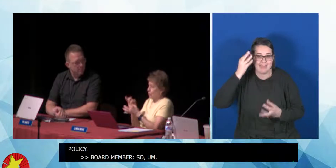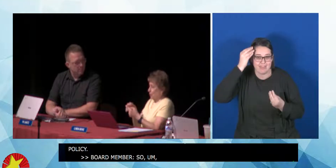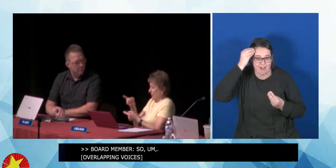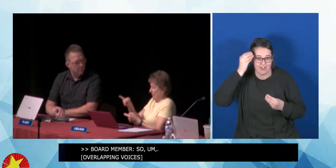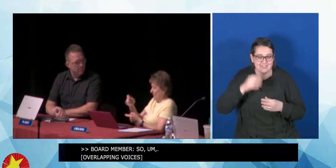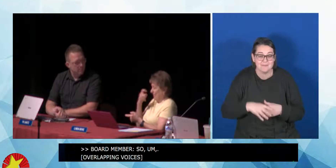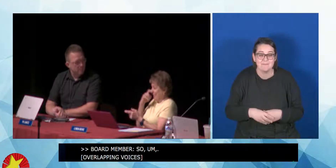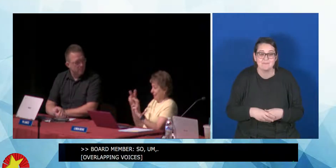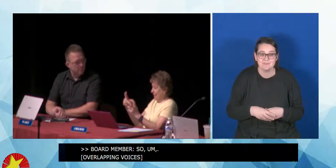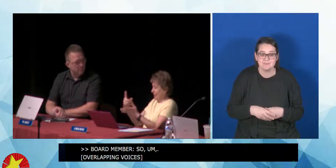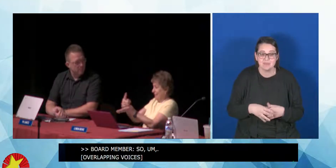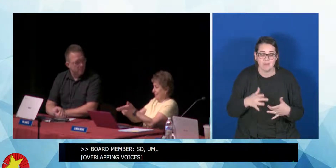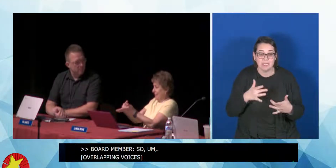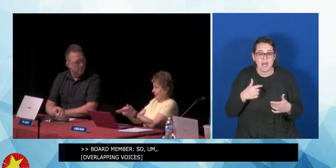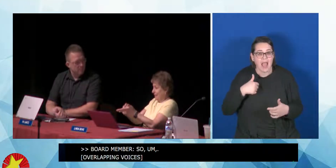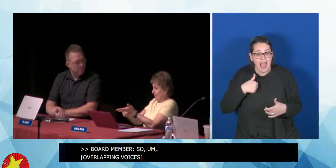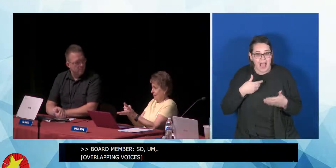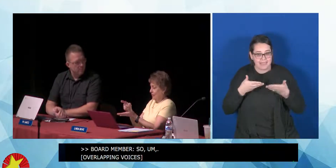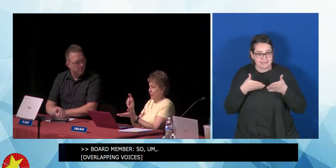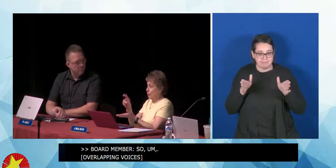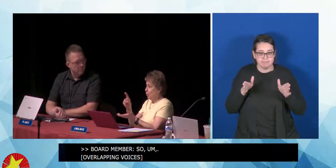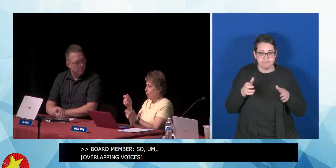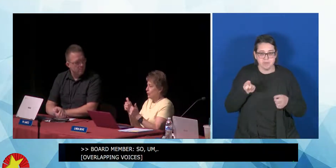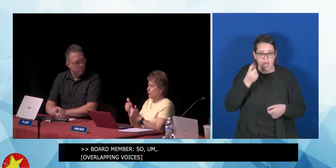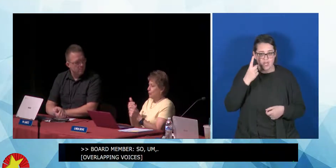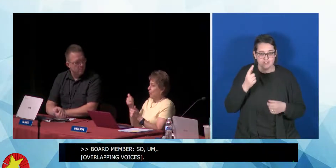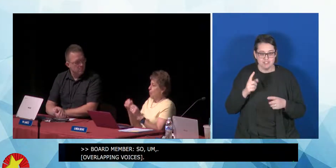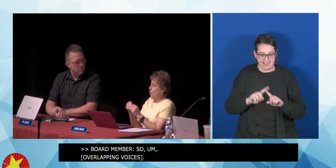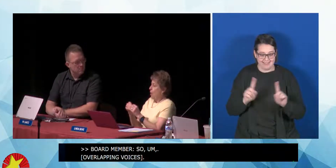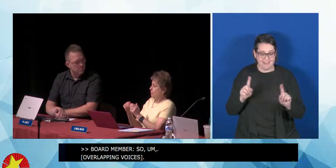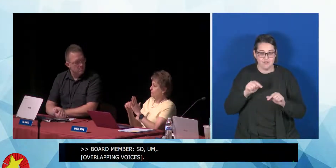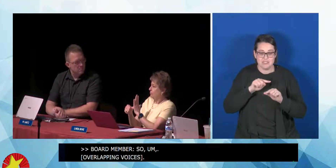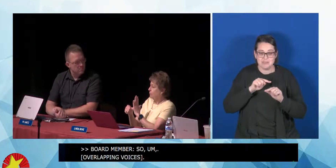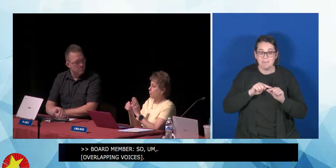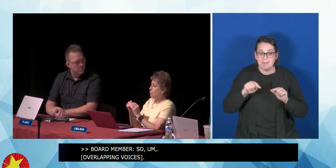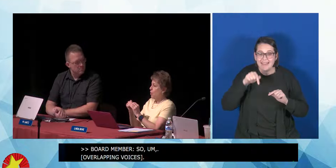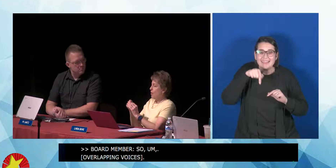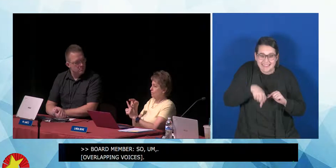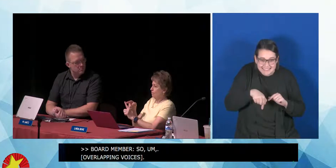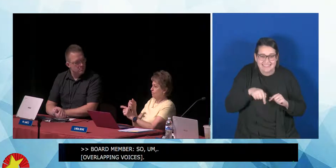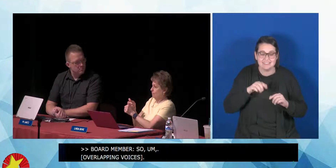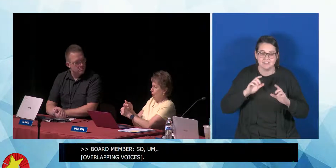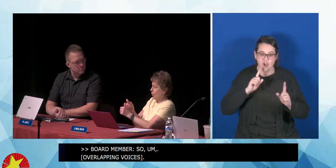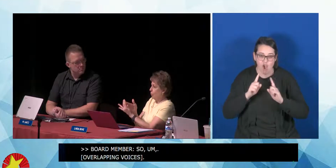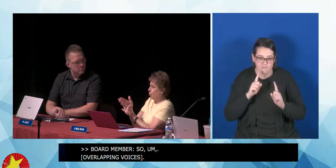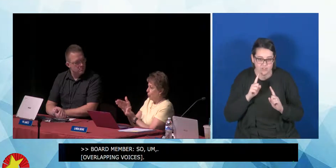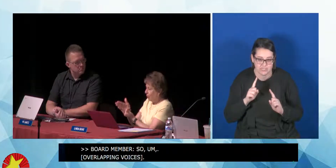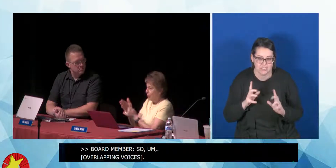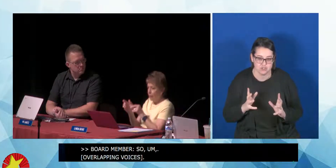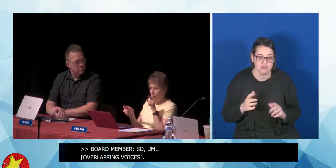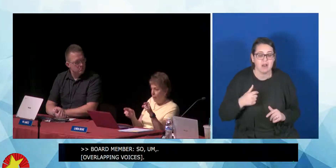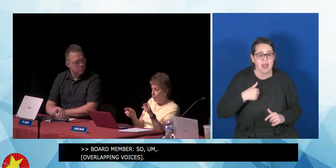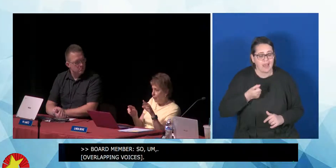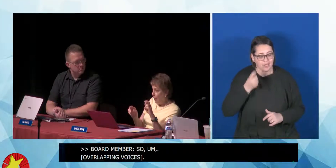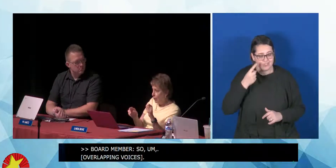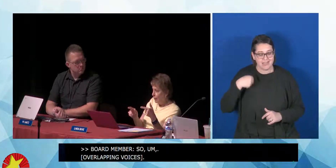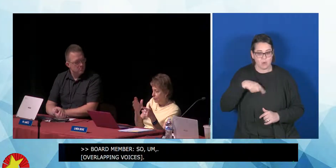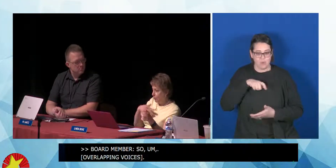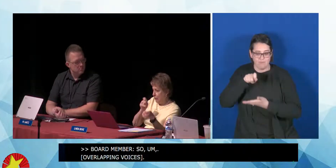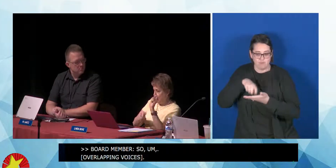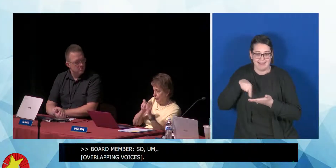I generally do understand the difference, but in this specific conversation, I understand that we have written this